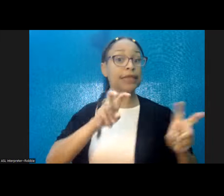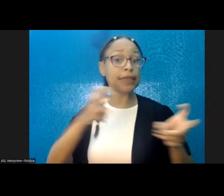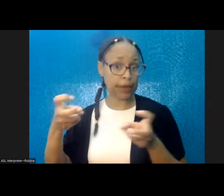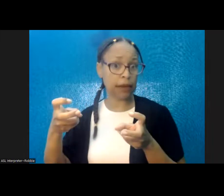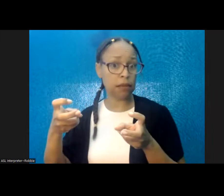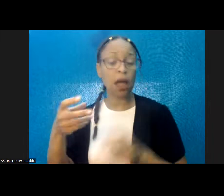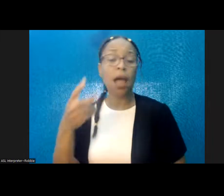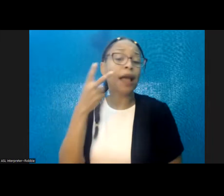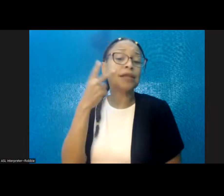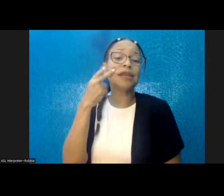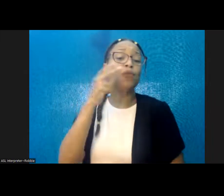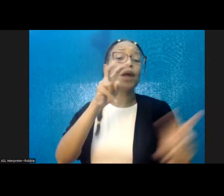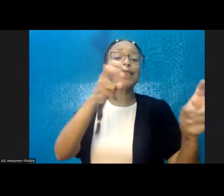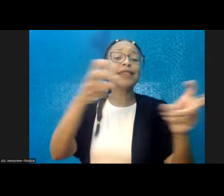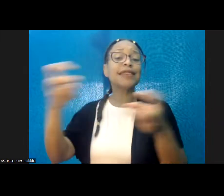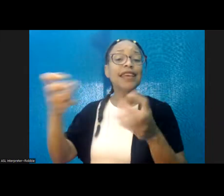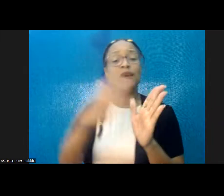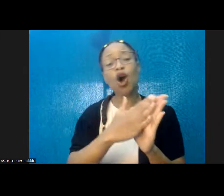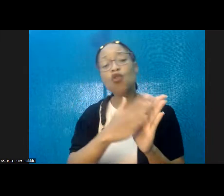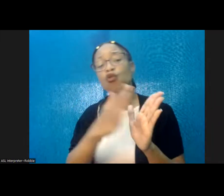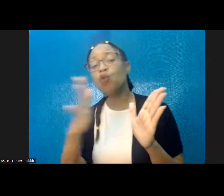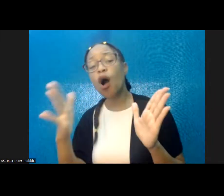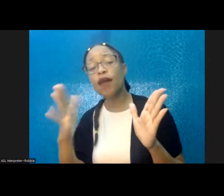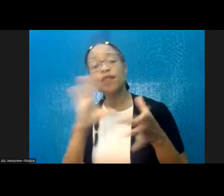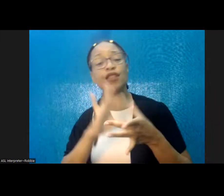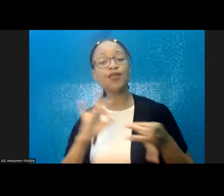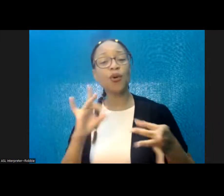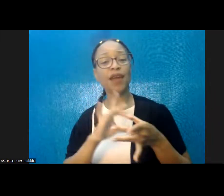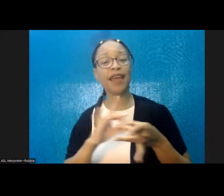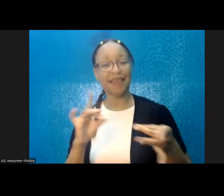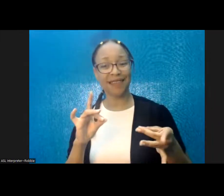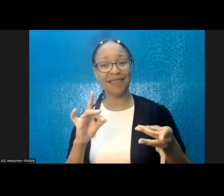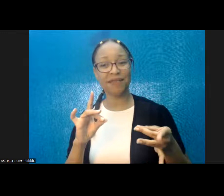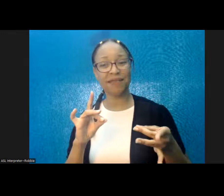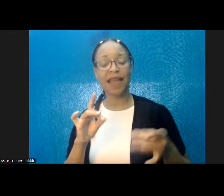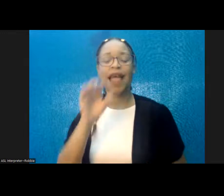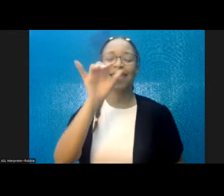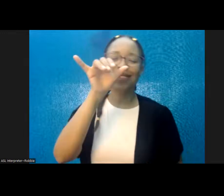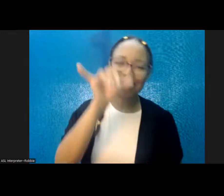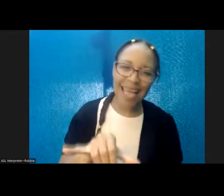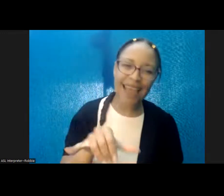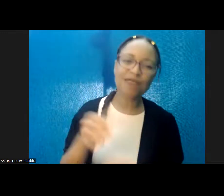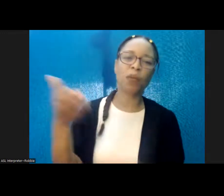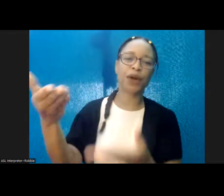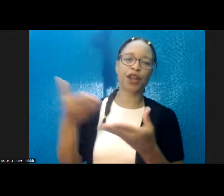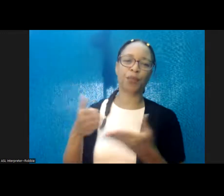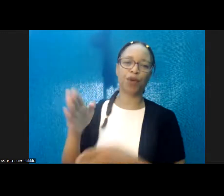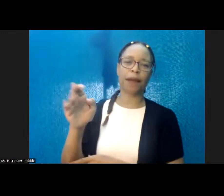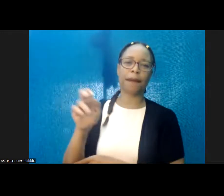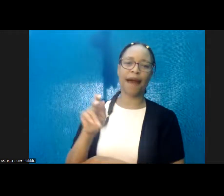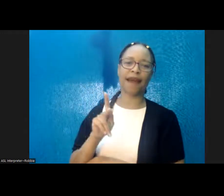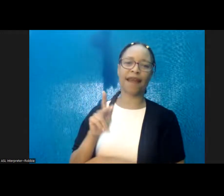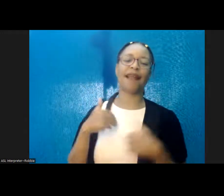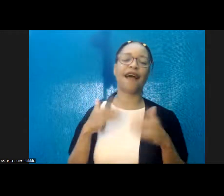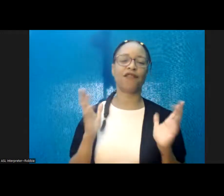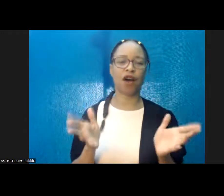what are the themes across your various stories. Right? And those are what we're going to bring back and have a conversation